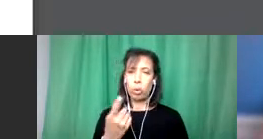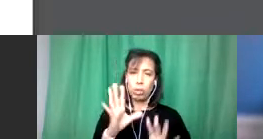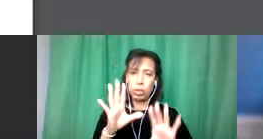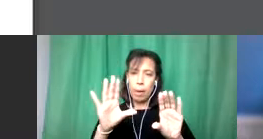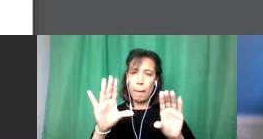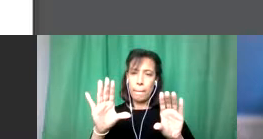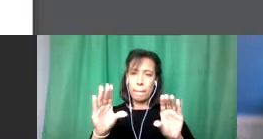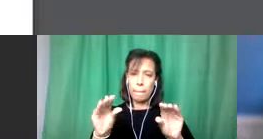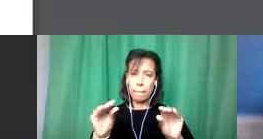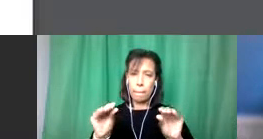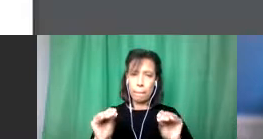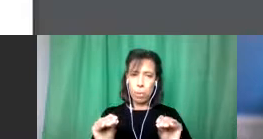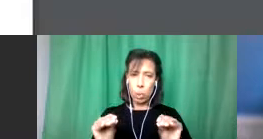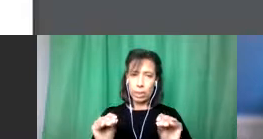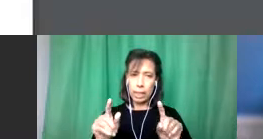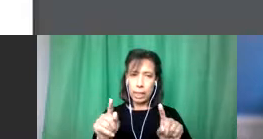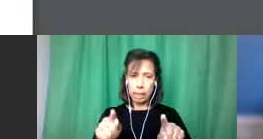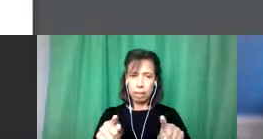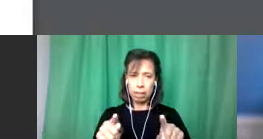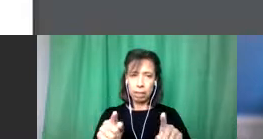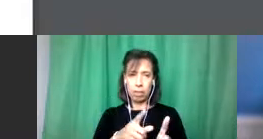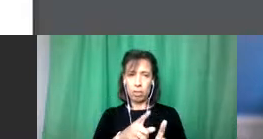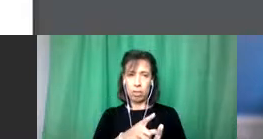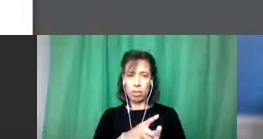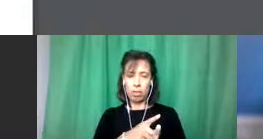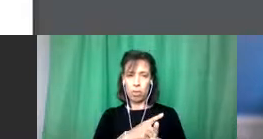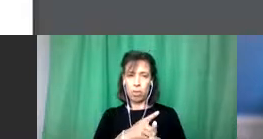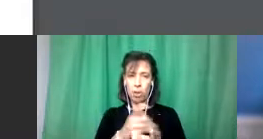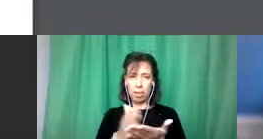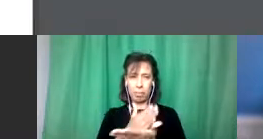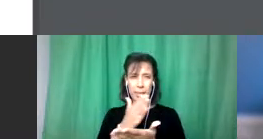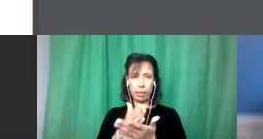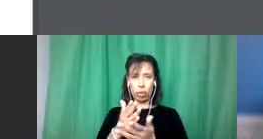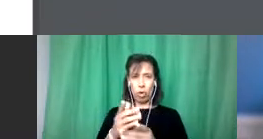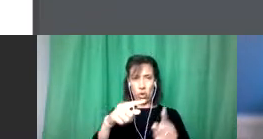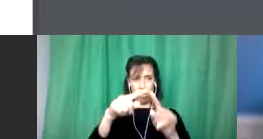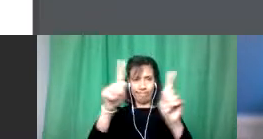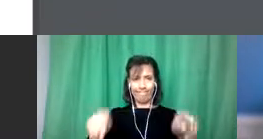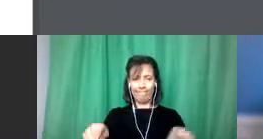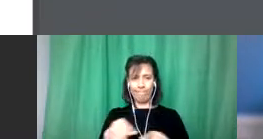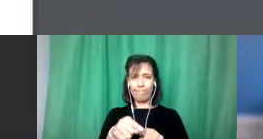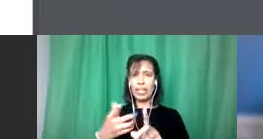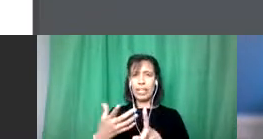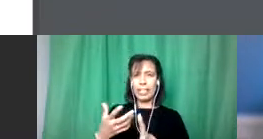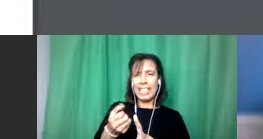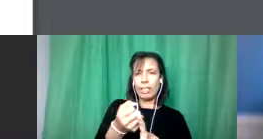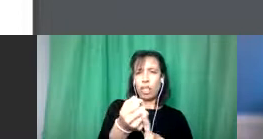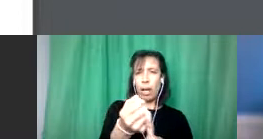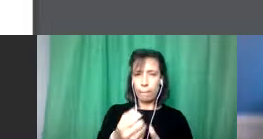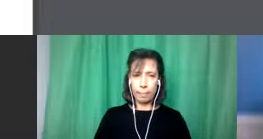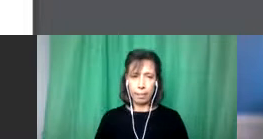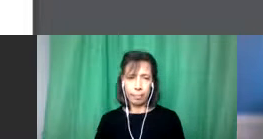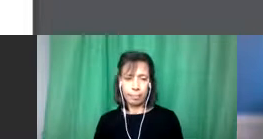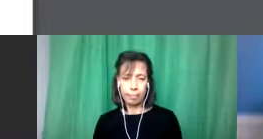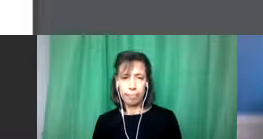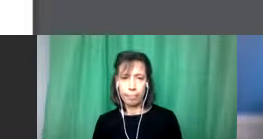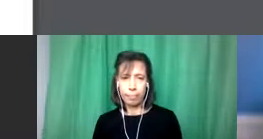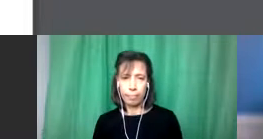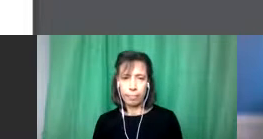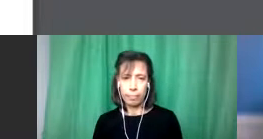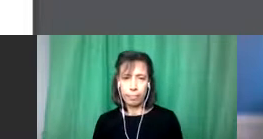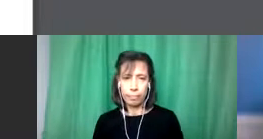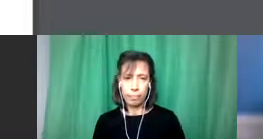moment just to allow it to boot up and appear on everybody's screen. I'm assuming it's probably going to be there now.